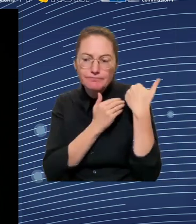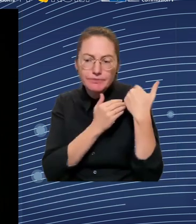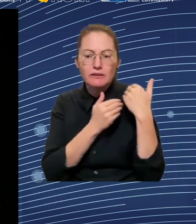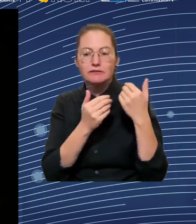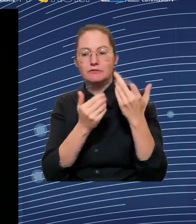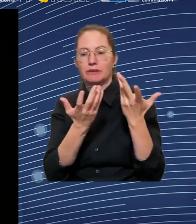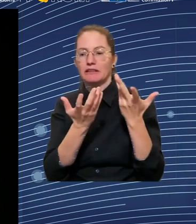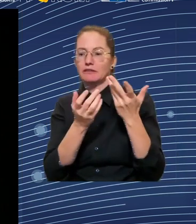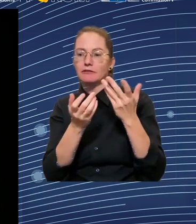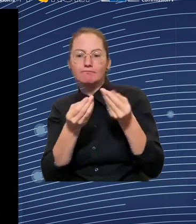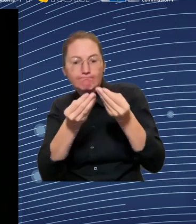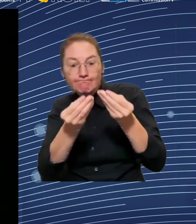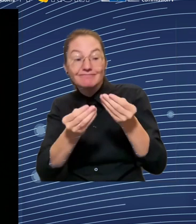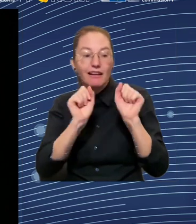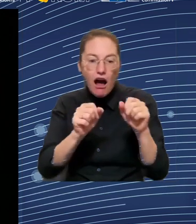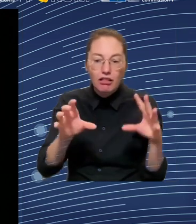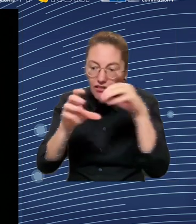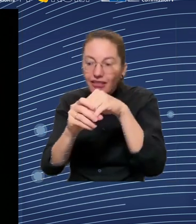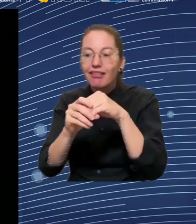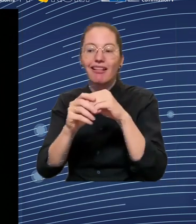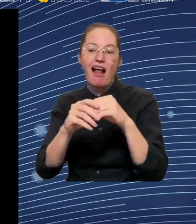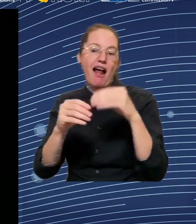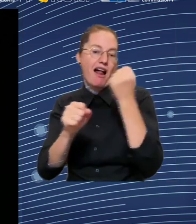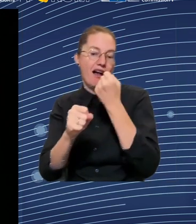if the formal care services are not available,